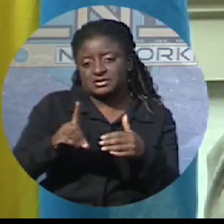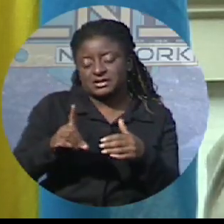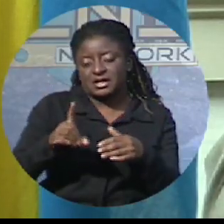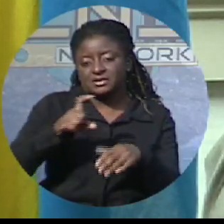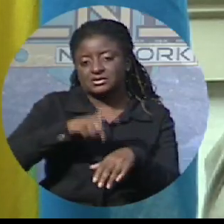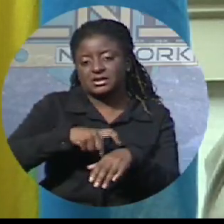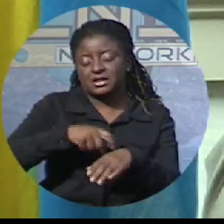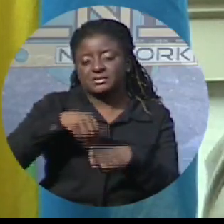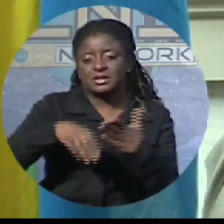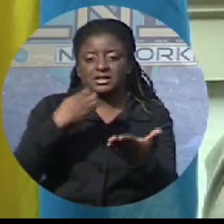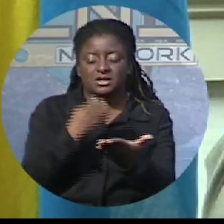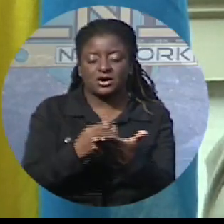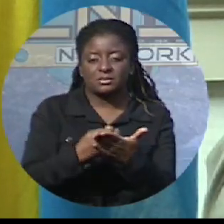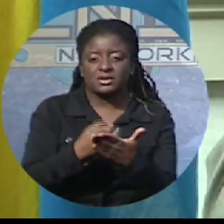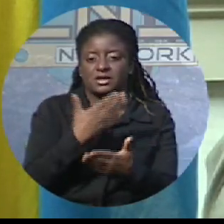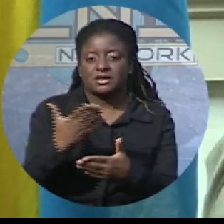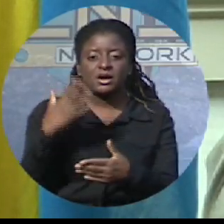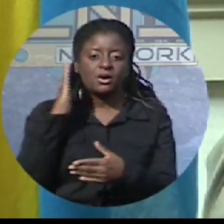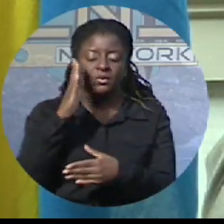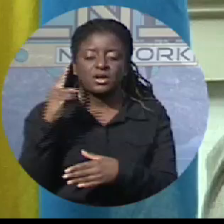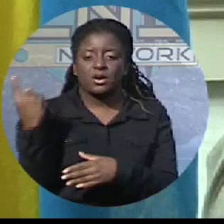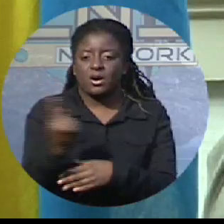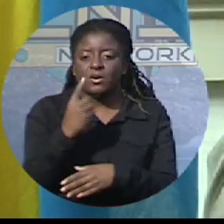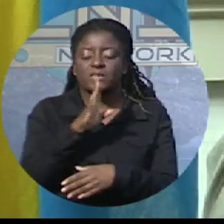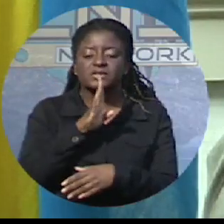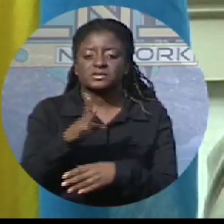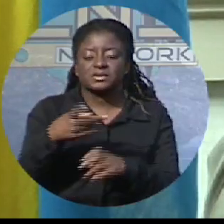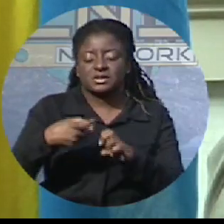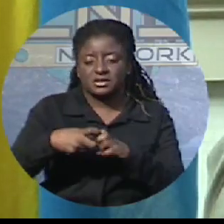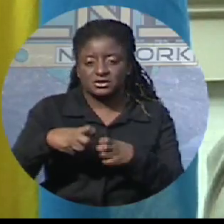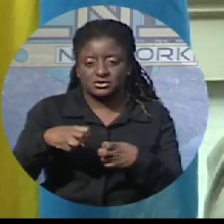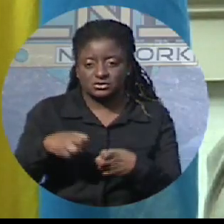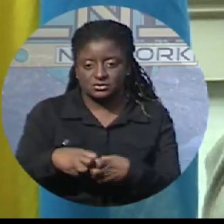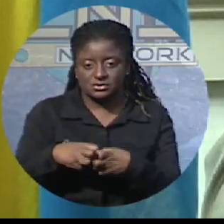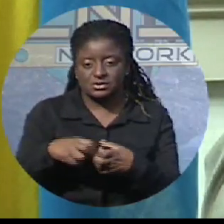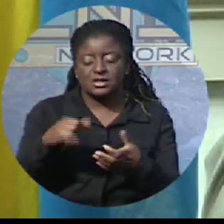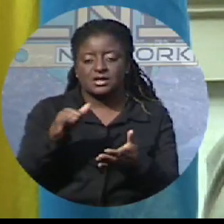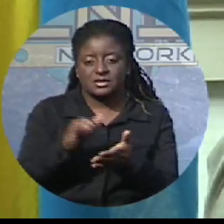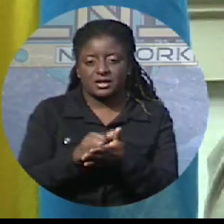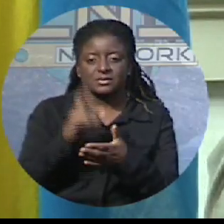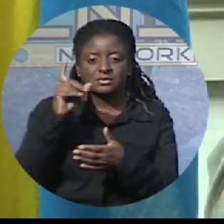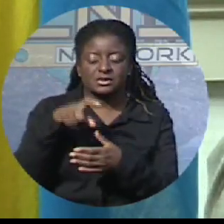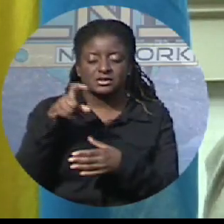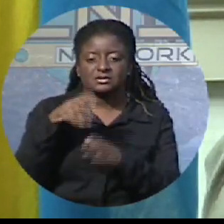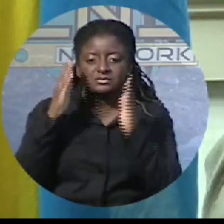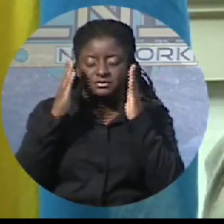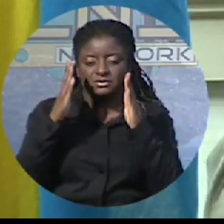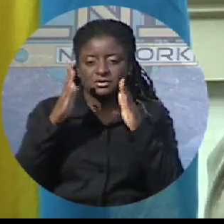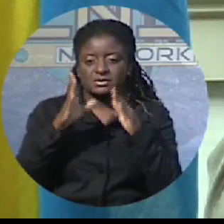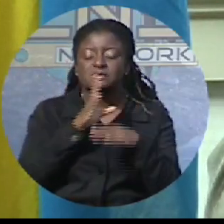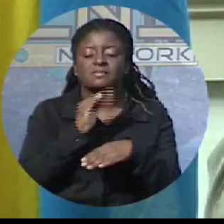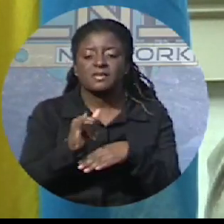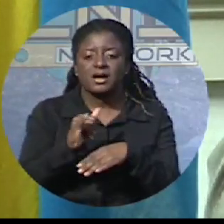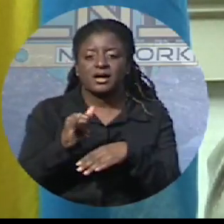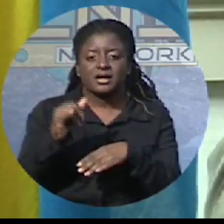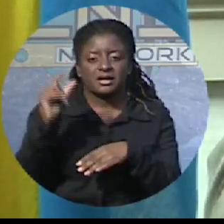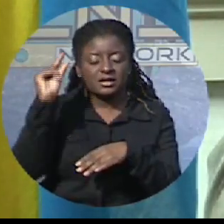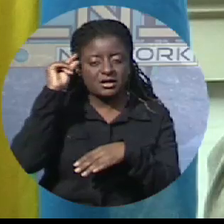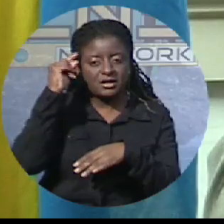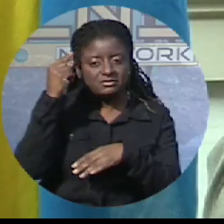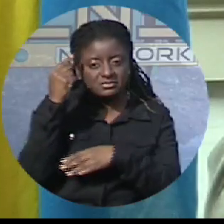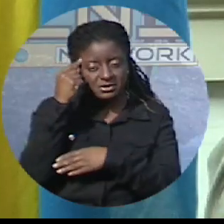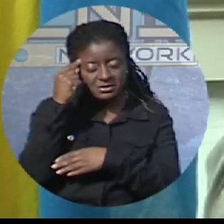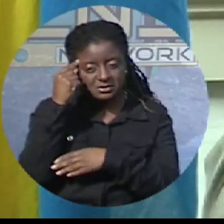economy. And so there will always be issues that have to be addressed by government, that has to be